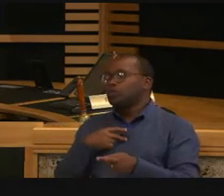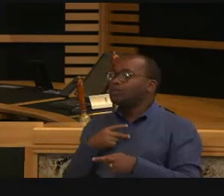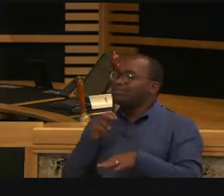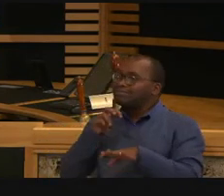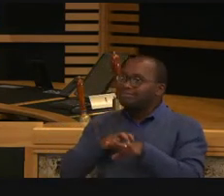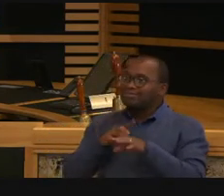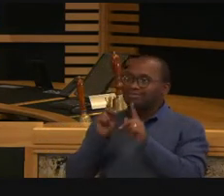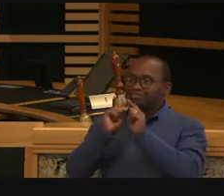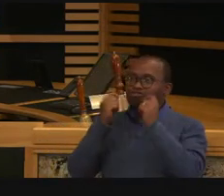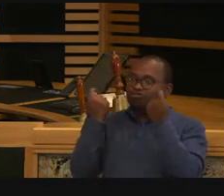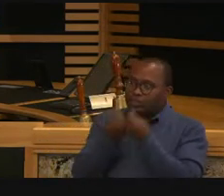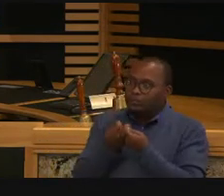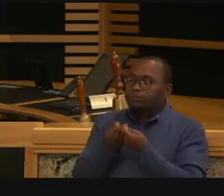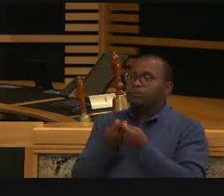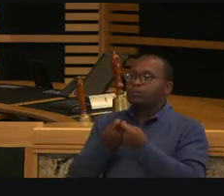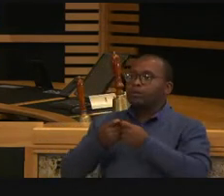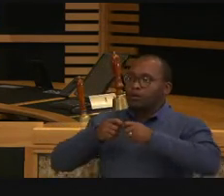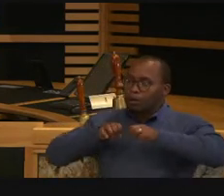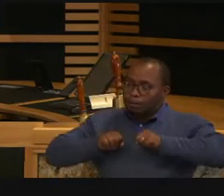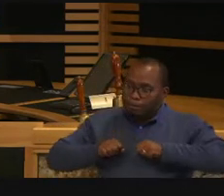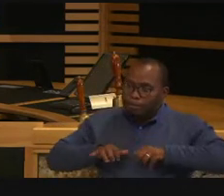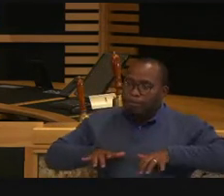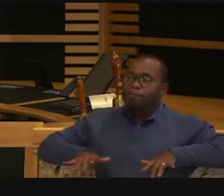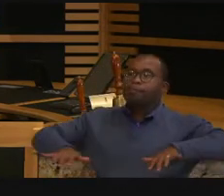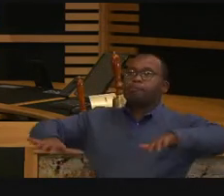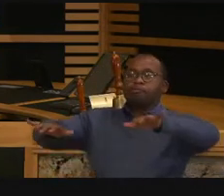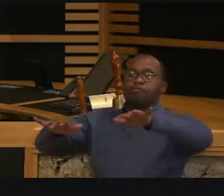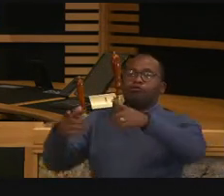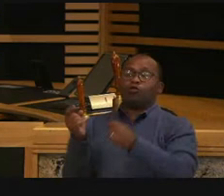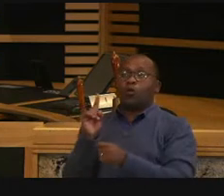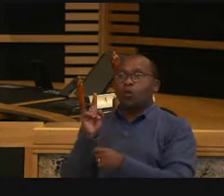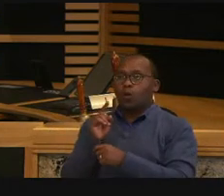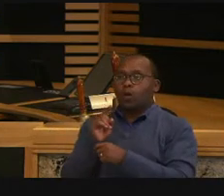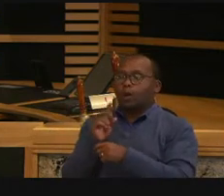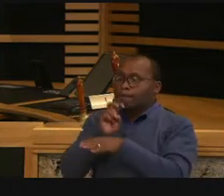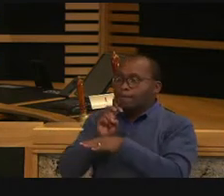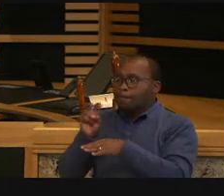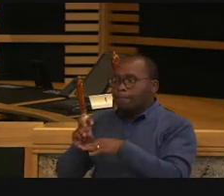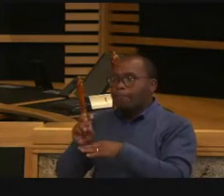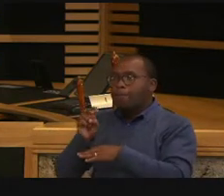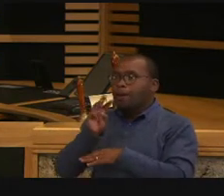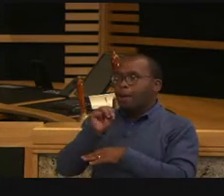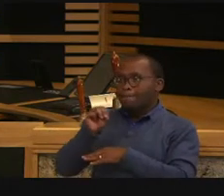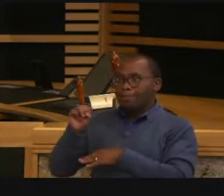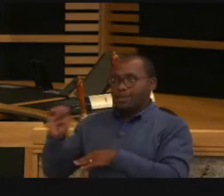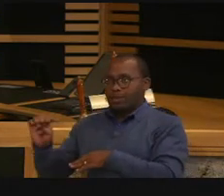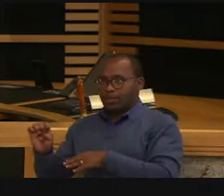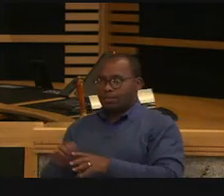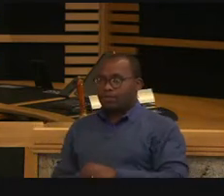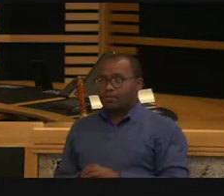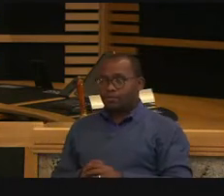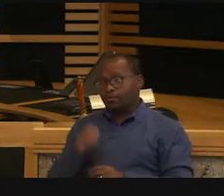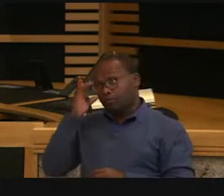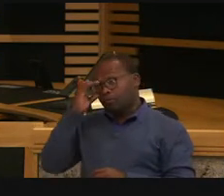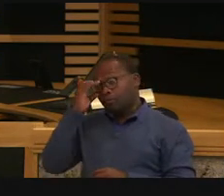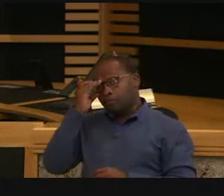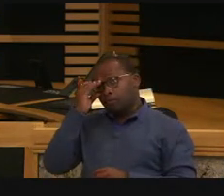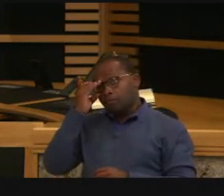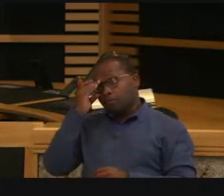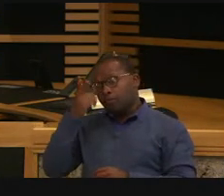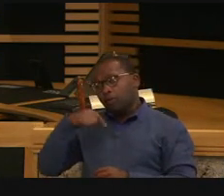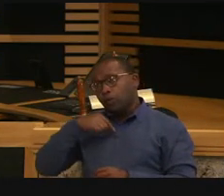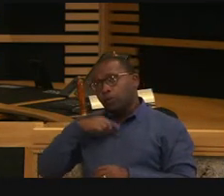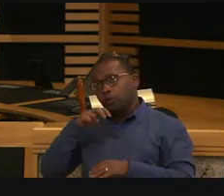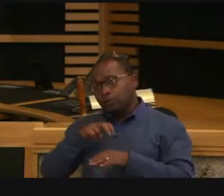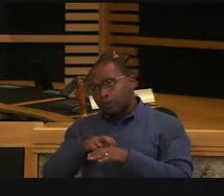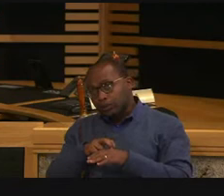terms of ensuring quality management and evaluation of services rendered. We must ensure that public transport conforms to